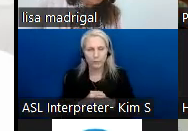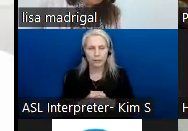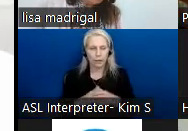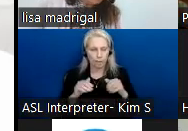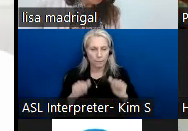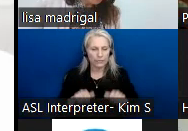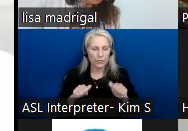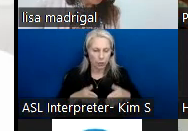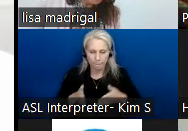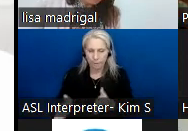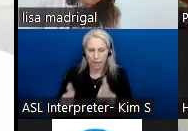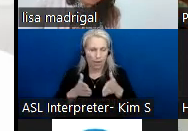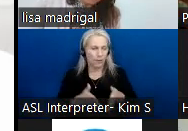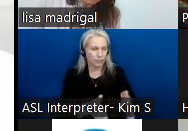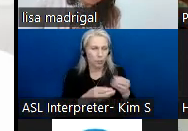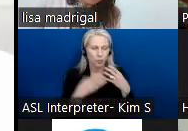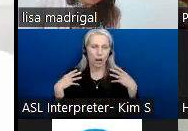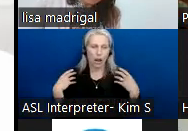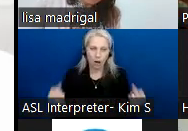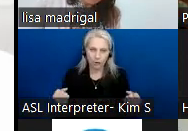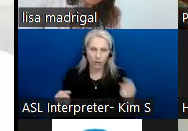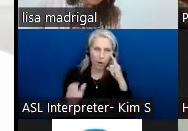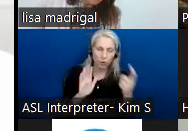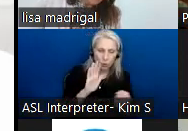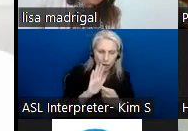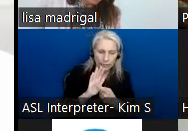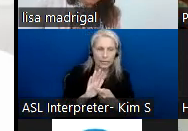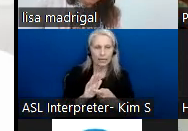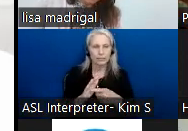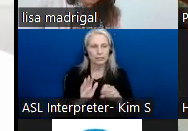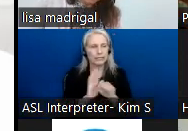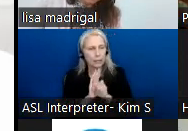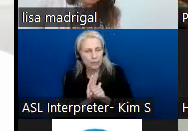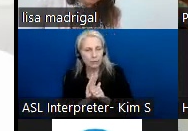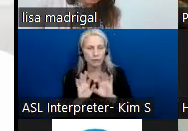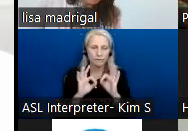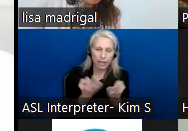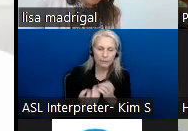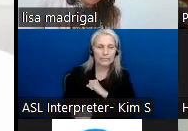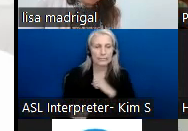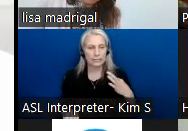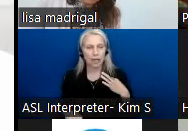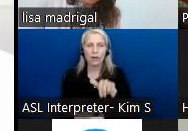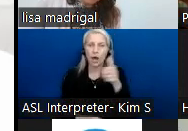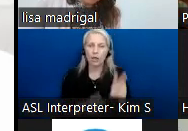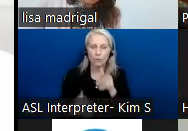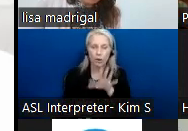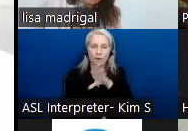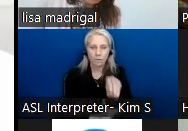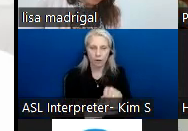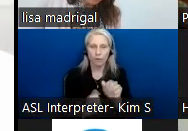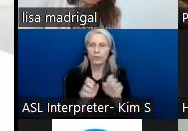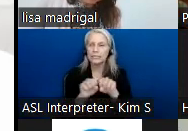for recovery, recognizes signs and symptoms of trauma in clients, families, staff, and others involved with the